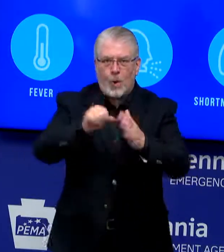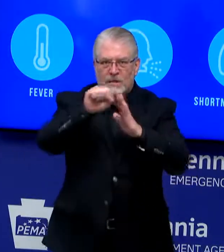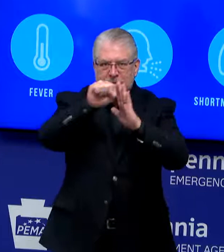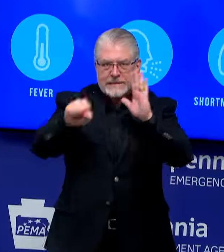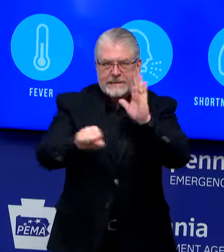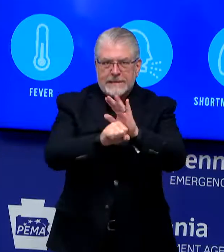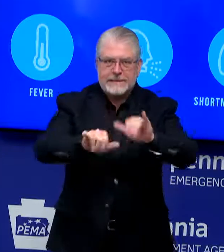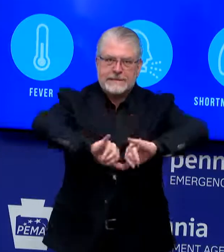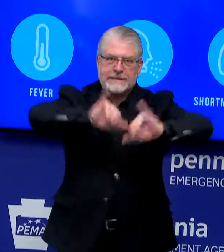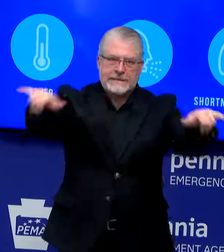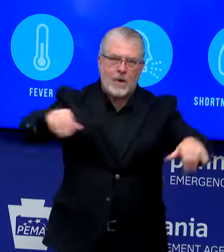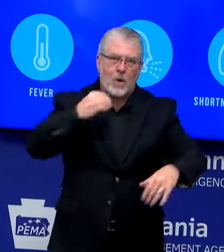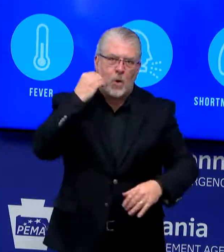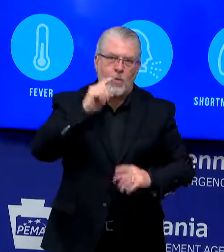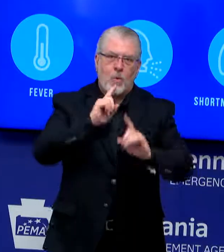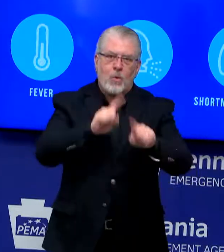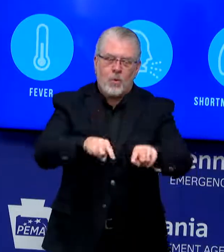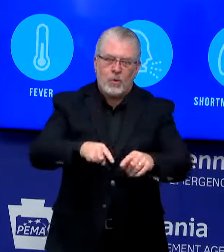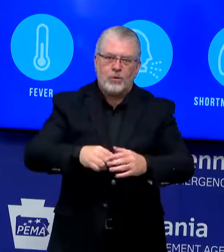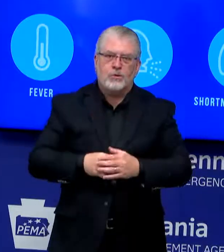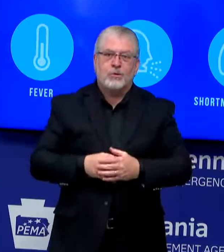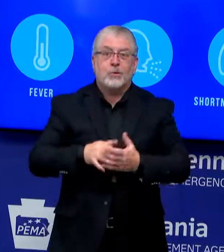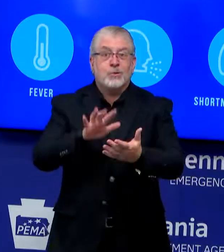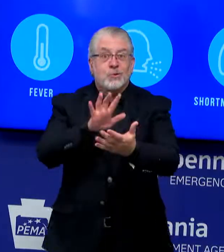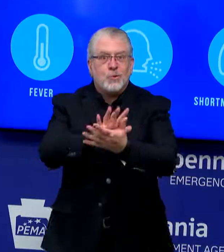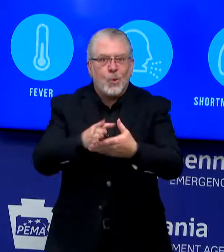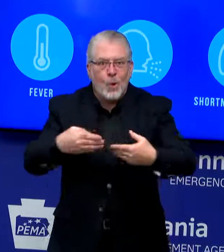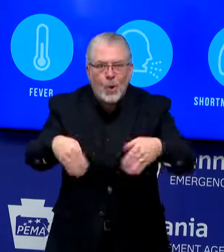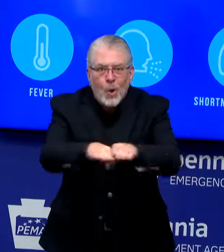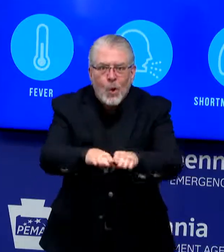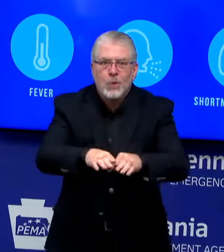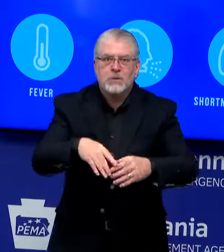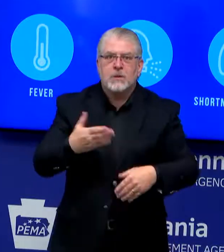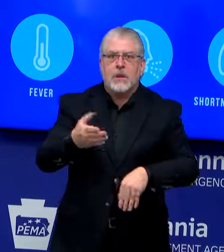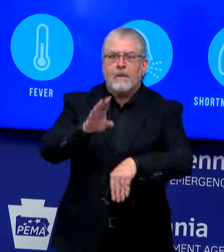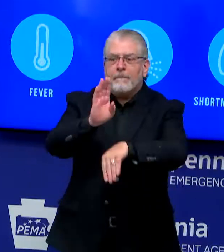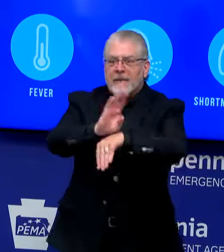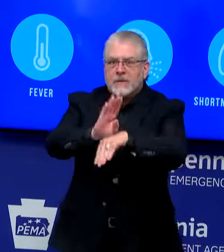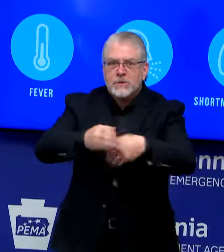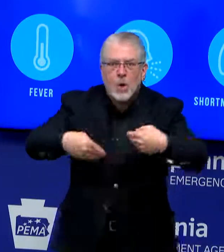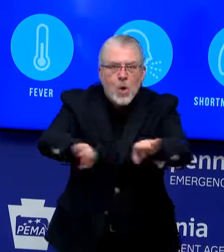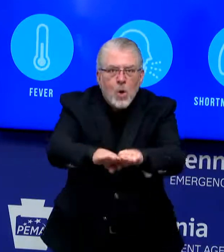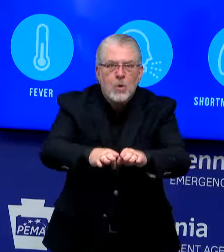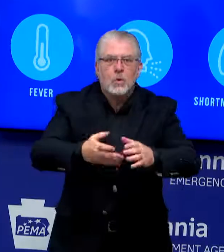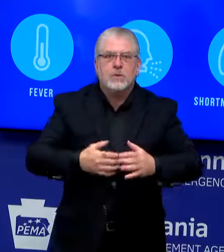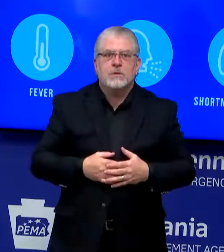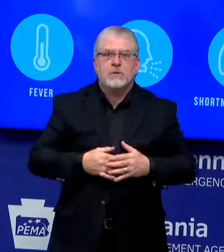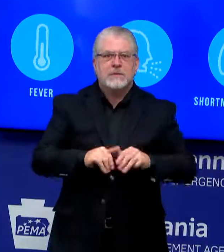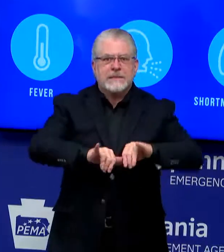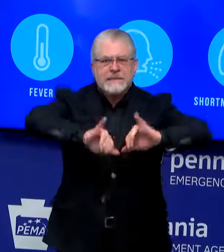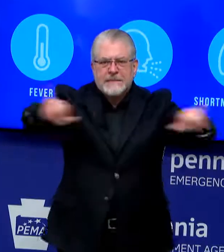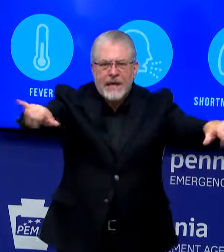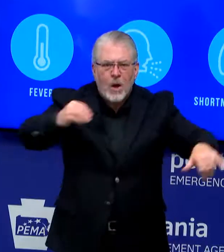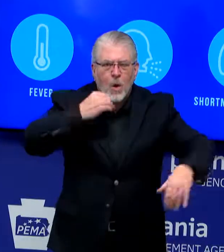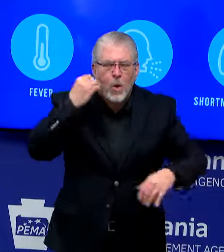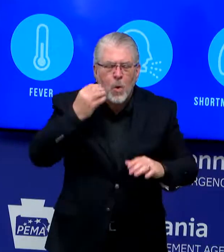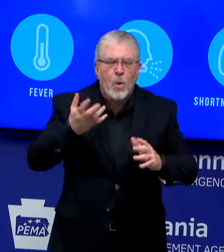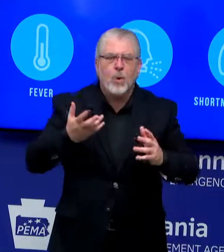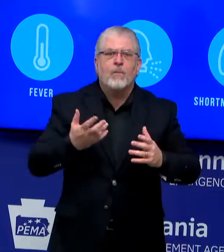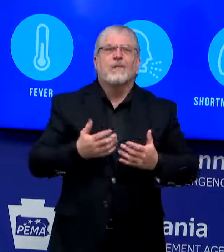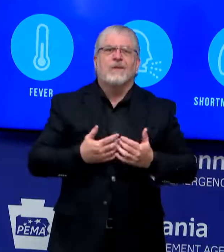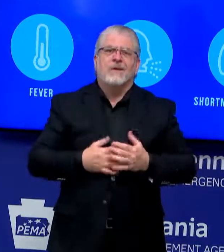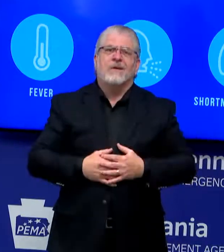the school closure order, and other efforts over the past month. Today, I'm asking all Pennsylvanians to wear a